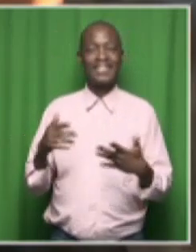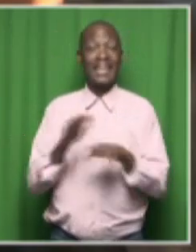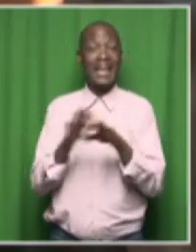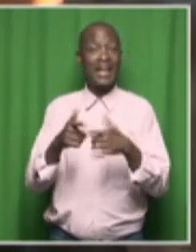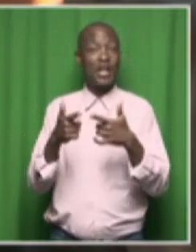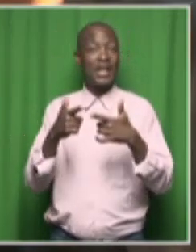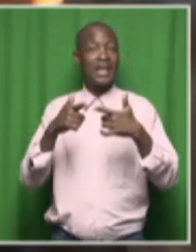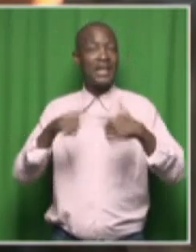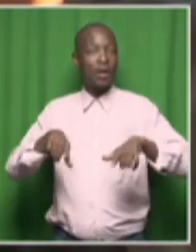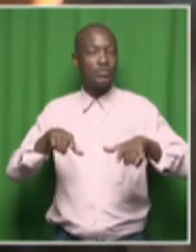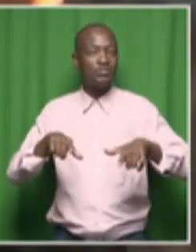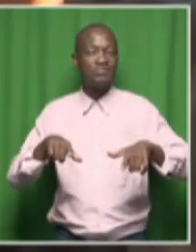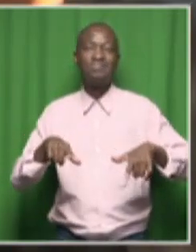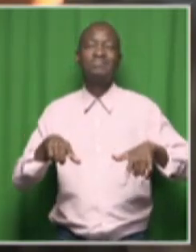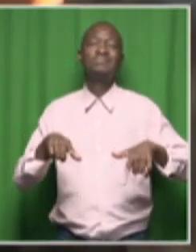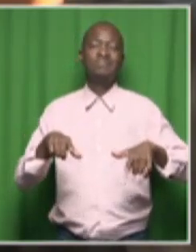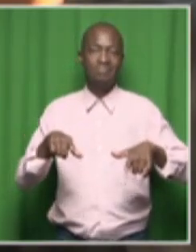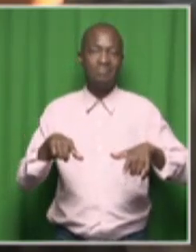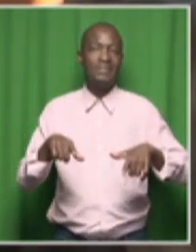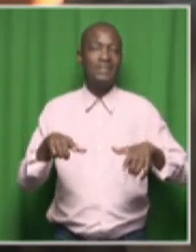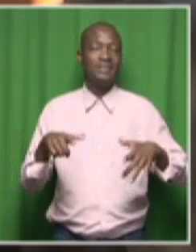linguistic